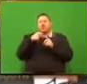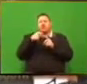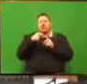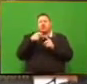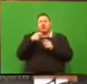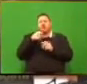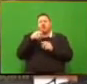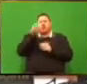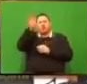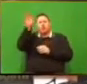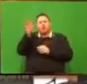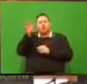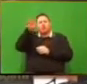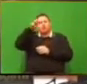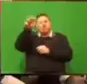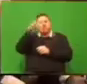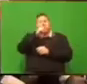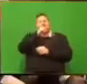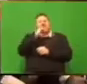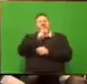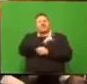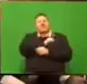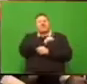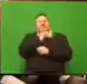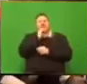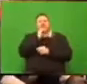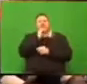of KZN?